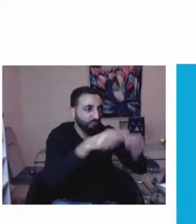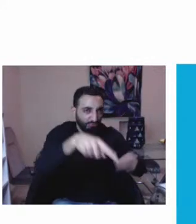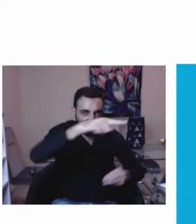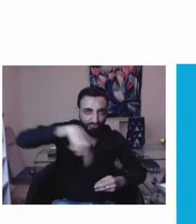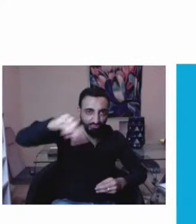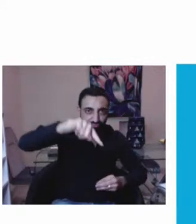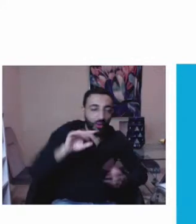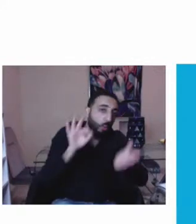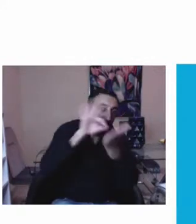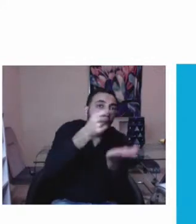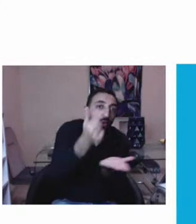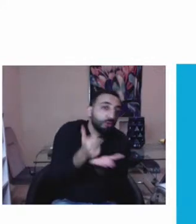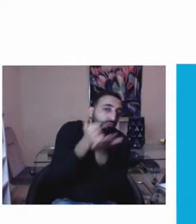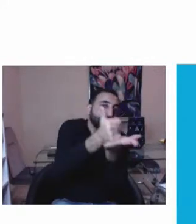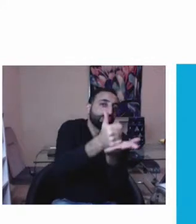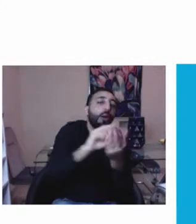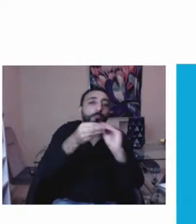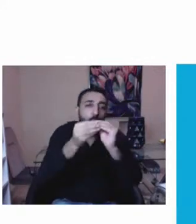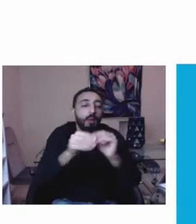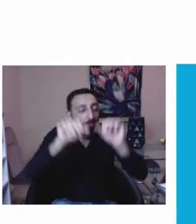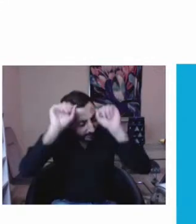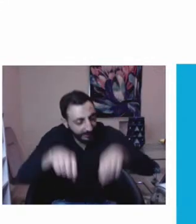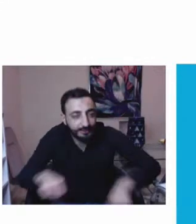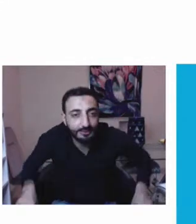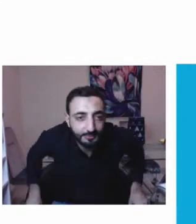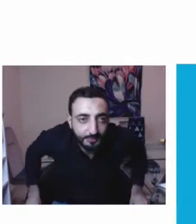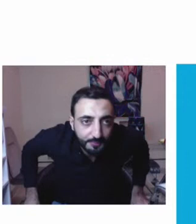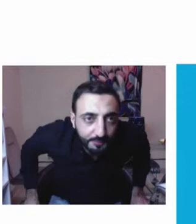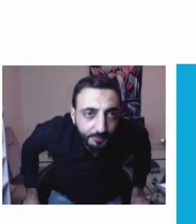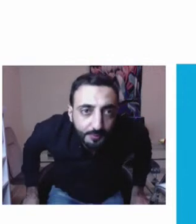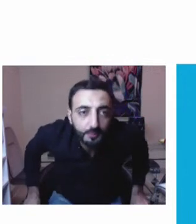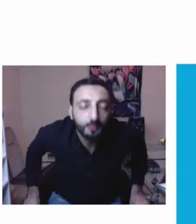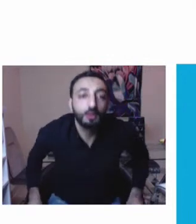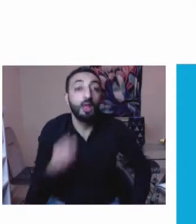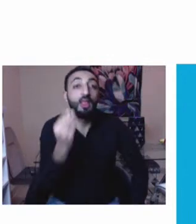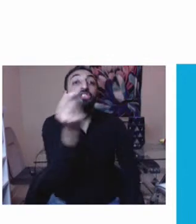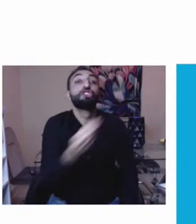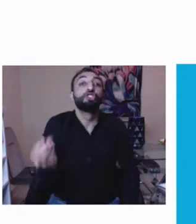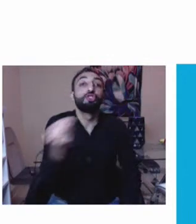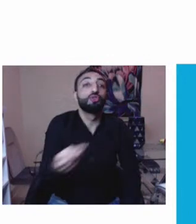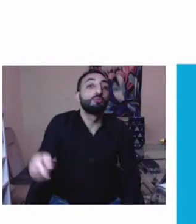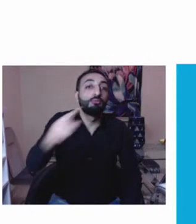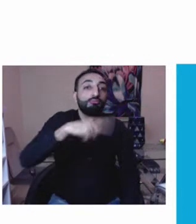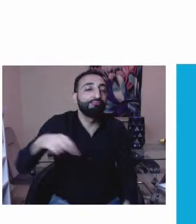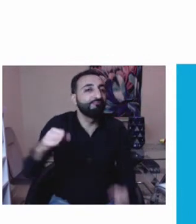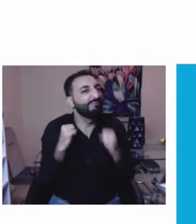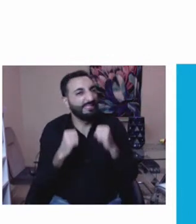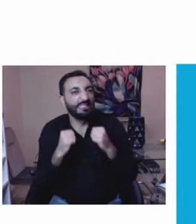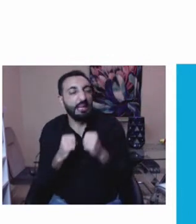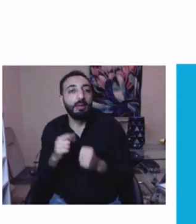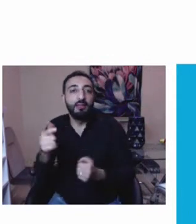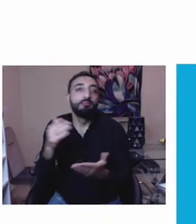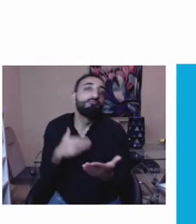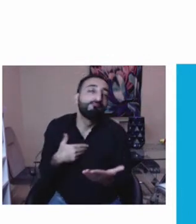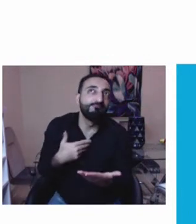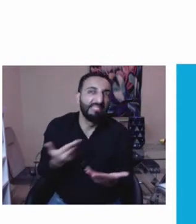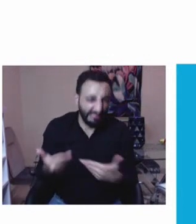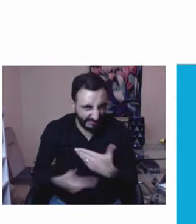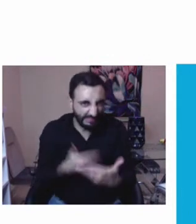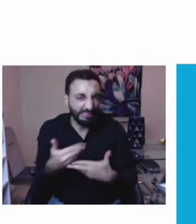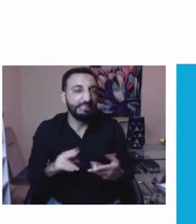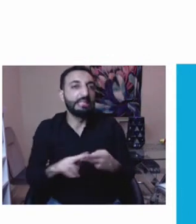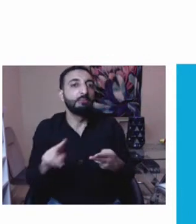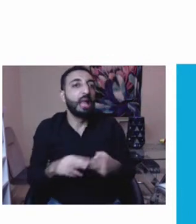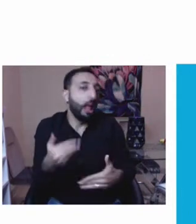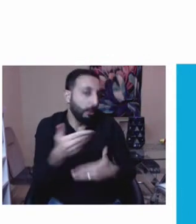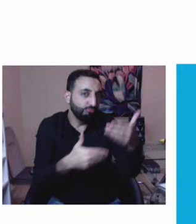turn to a peace builder and hear from some of these experiences directly. So I would like with that